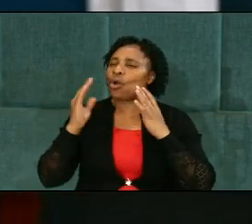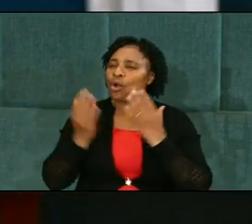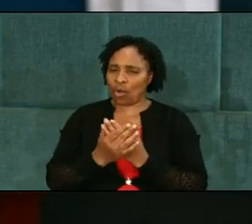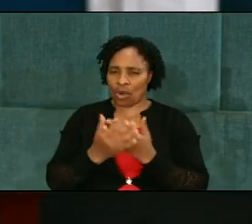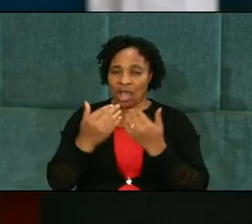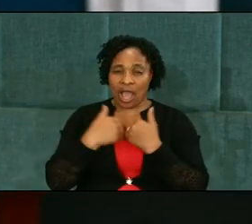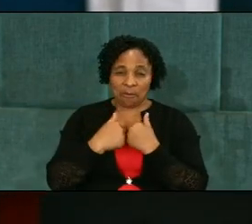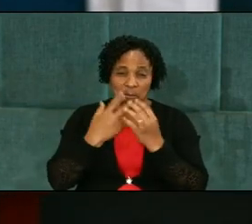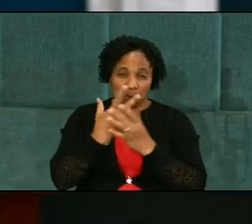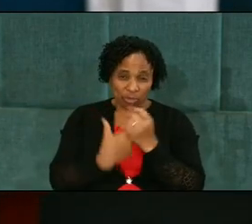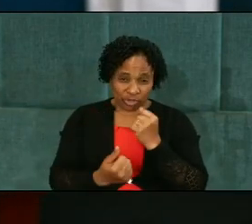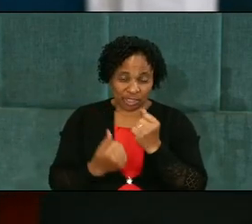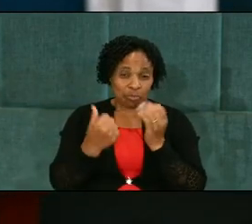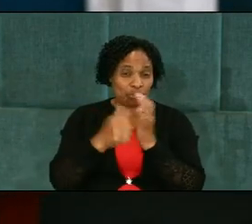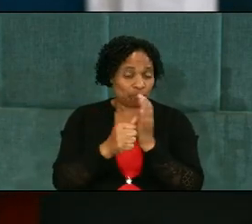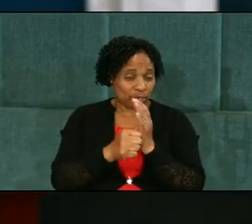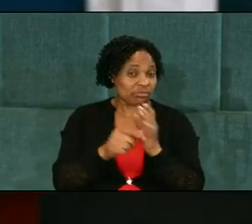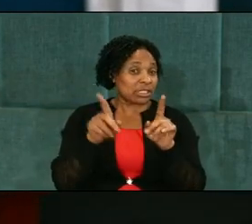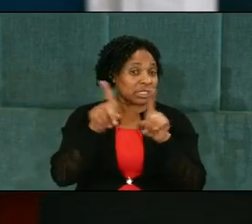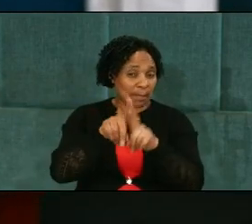they both have the same problem.